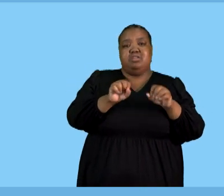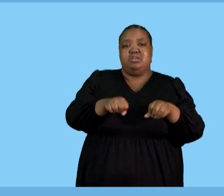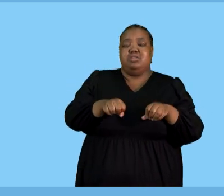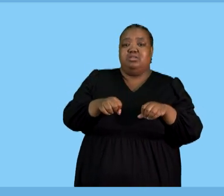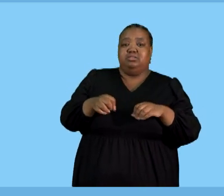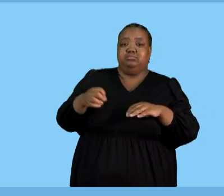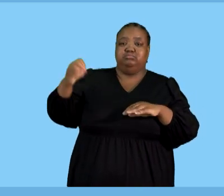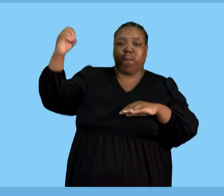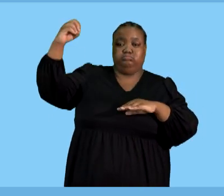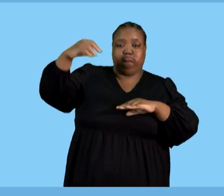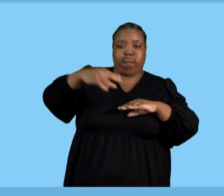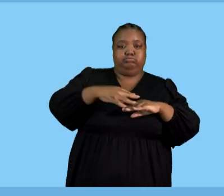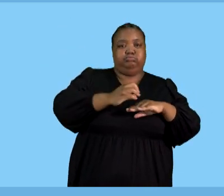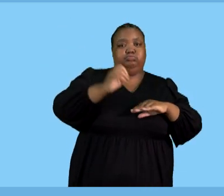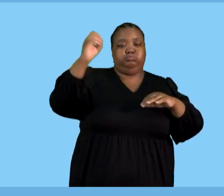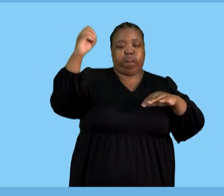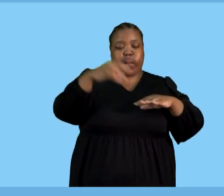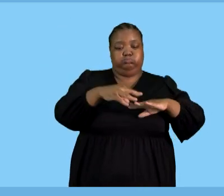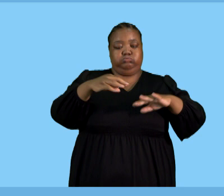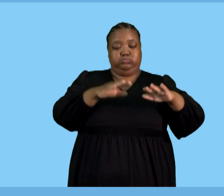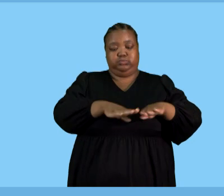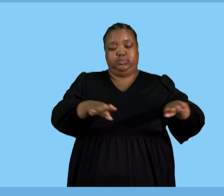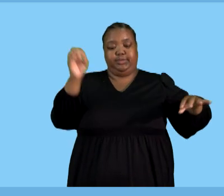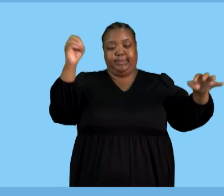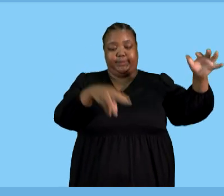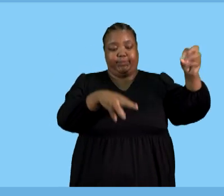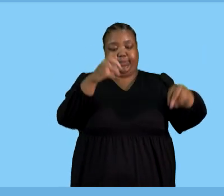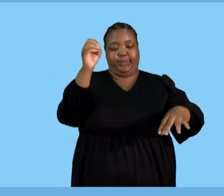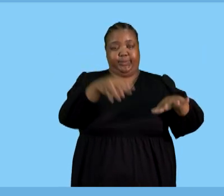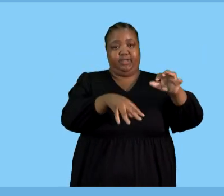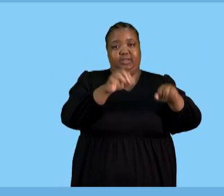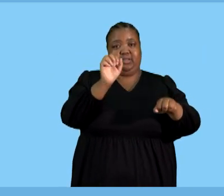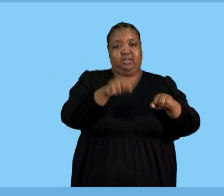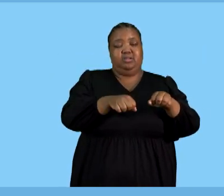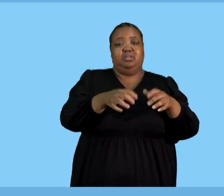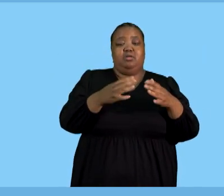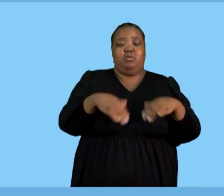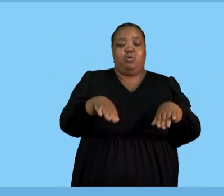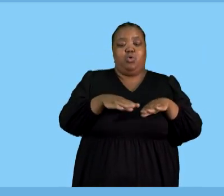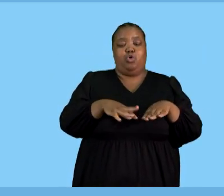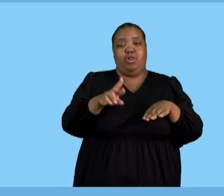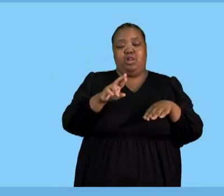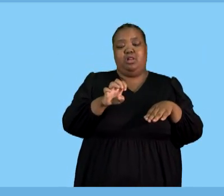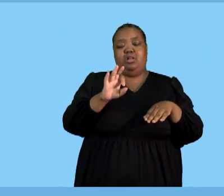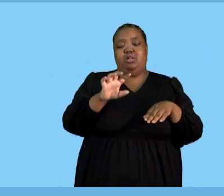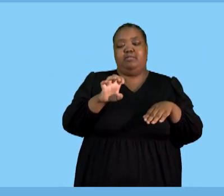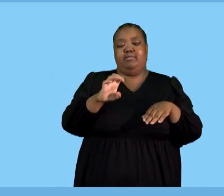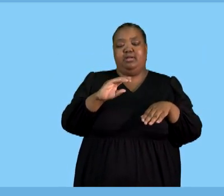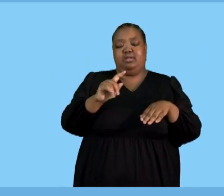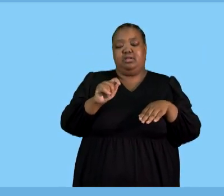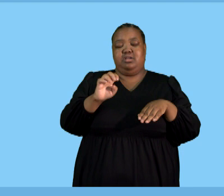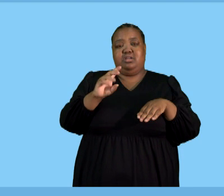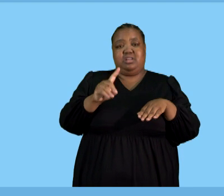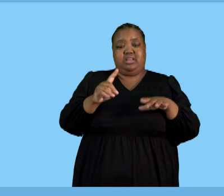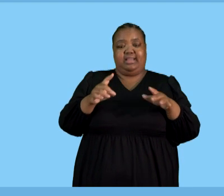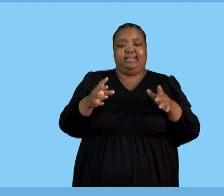can have multiple incident rays on a smooth surface, all of those reflected rays are all